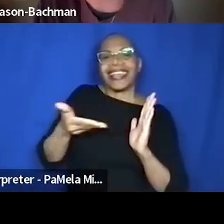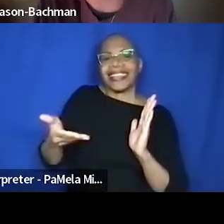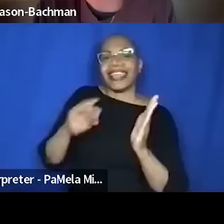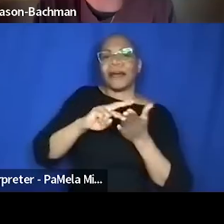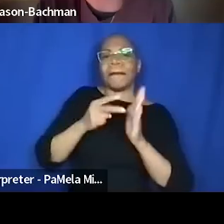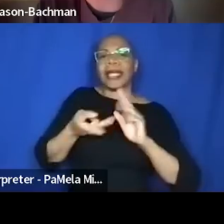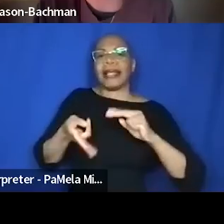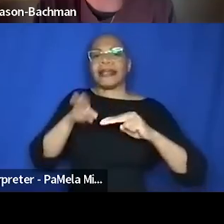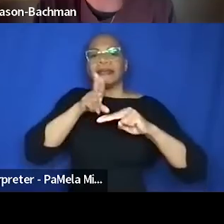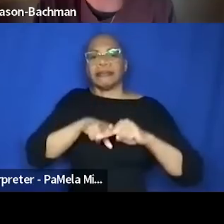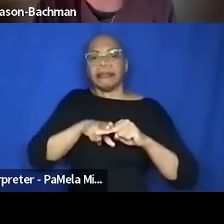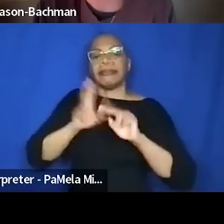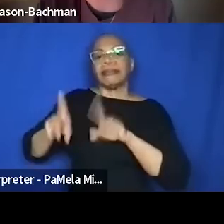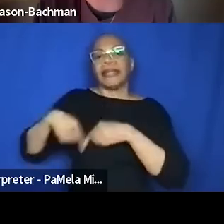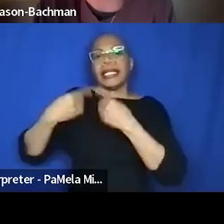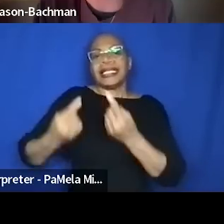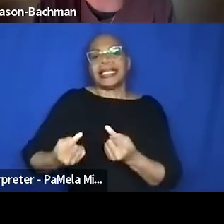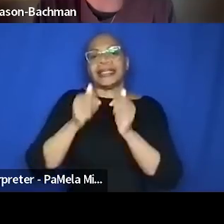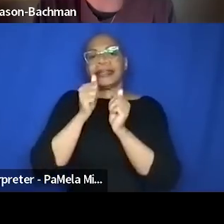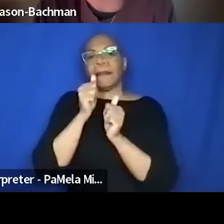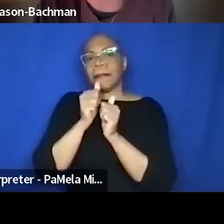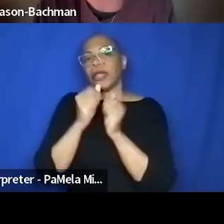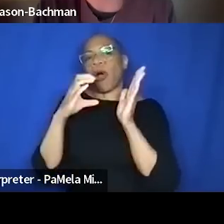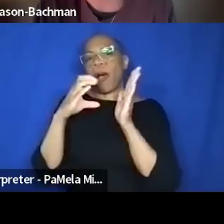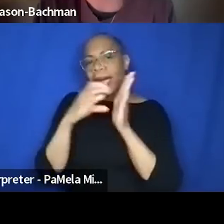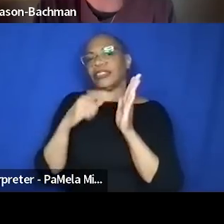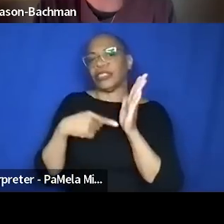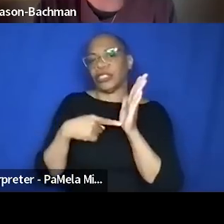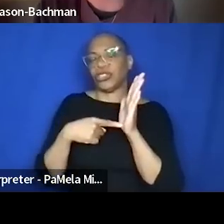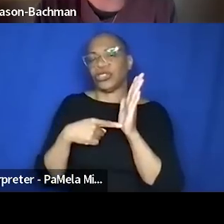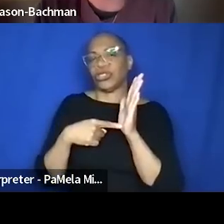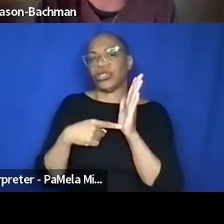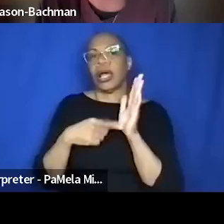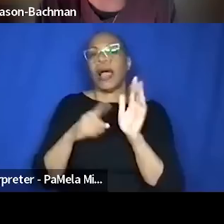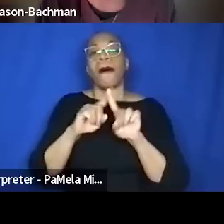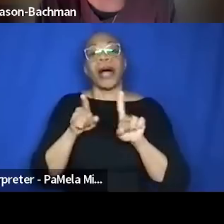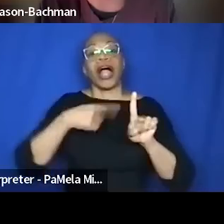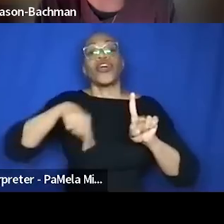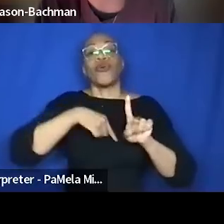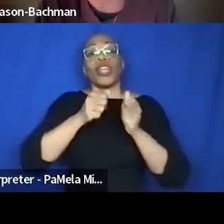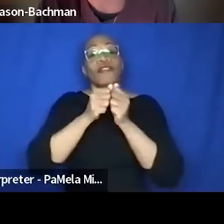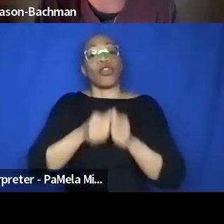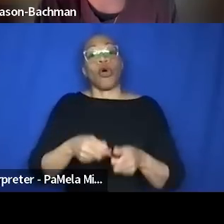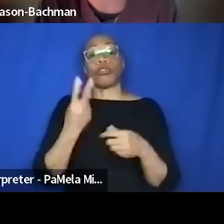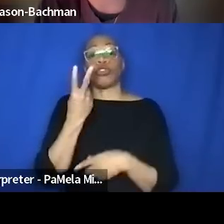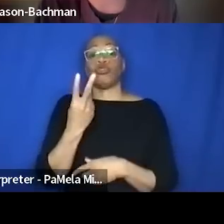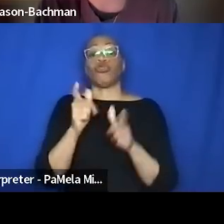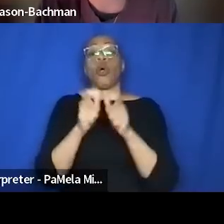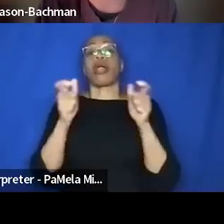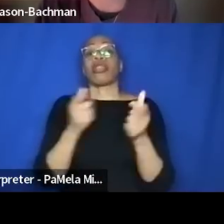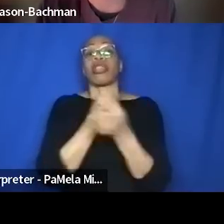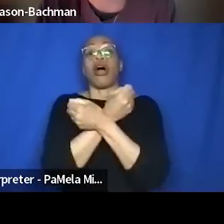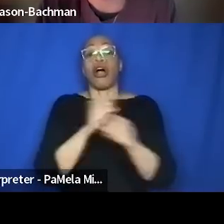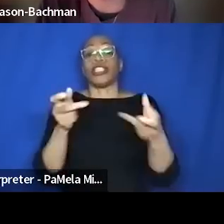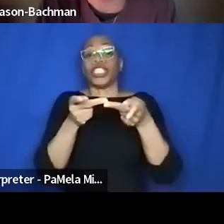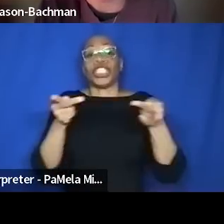increasing since that passage. But we have lost 2 big shelters too. So there's a lot of